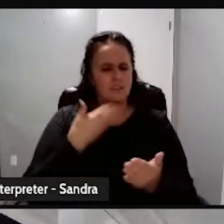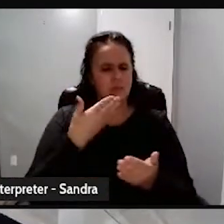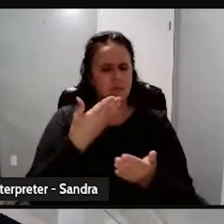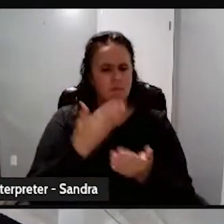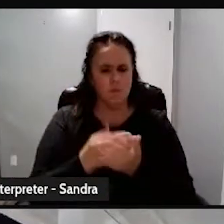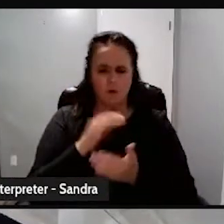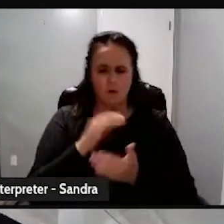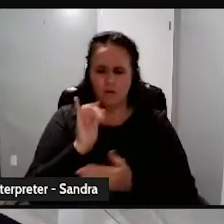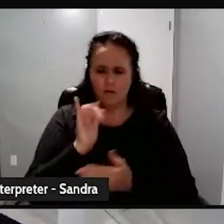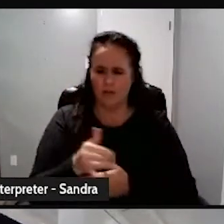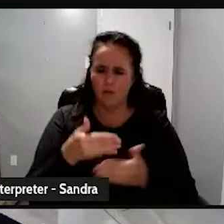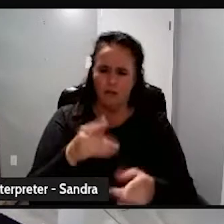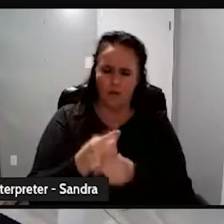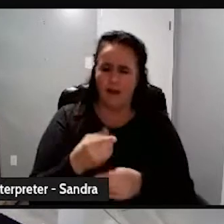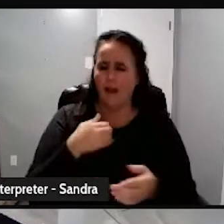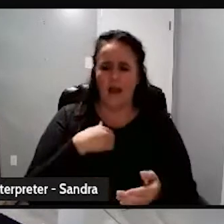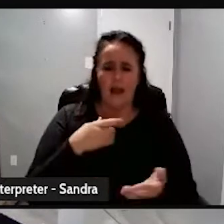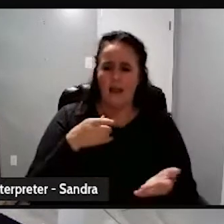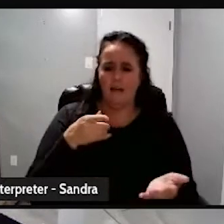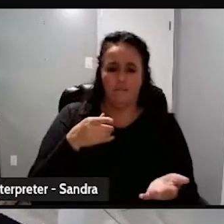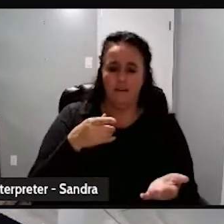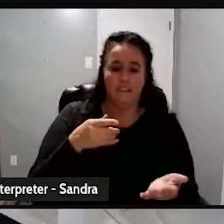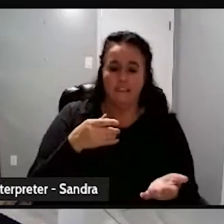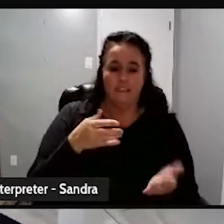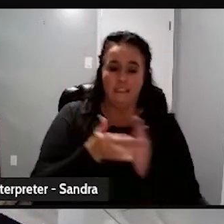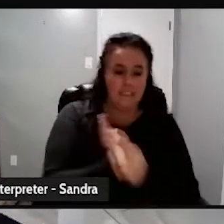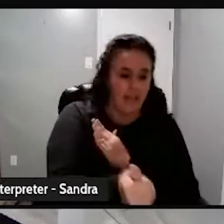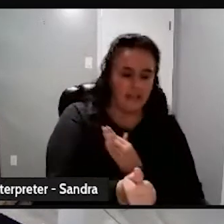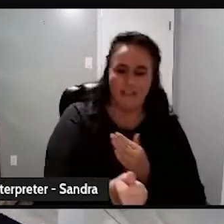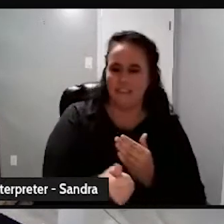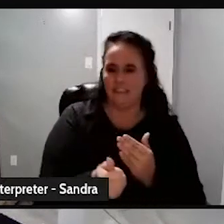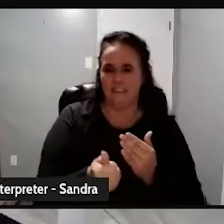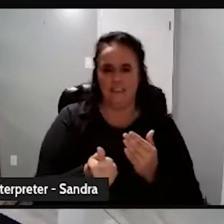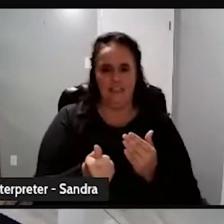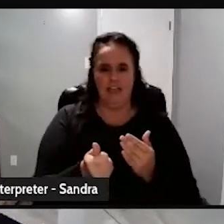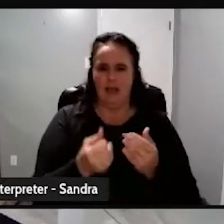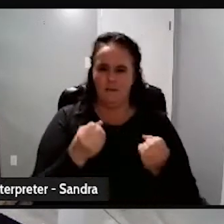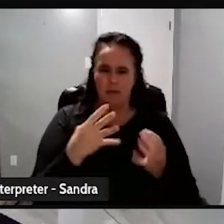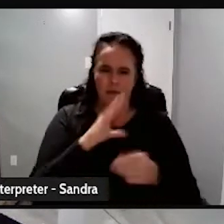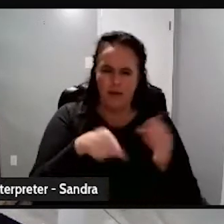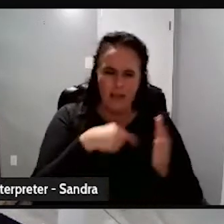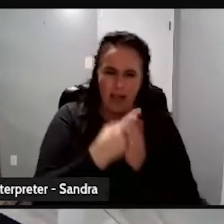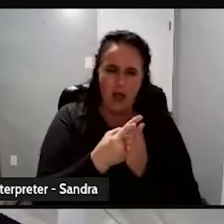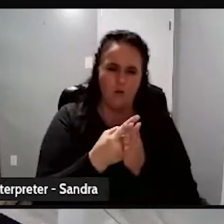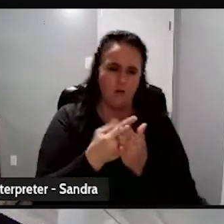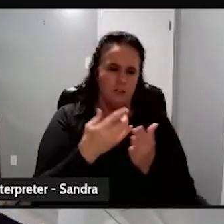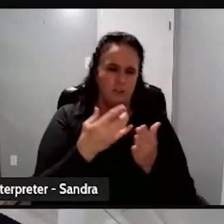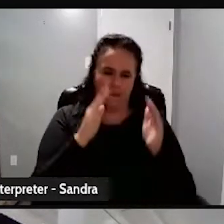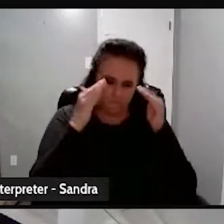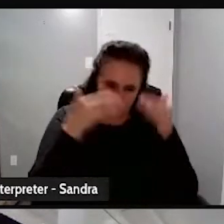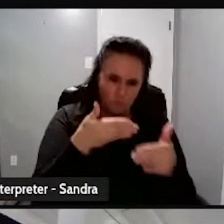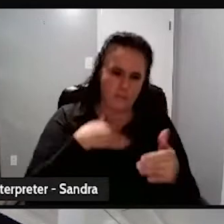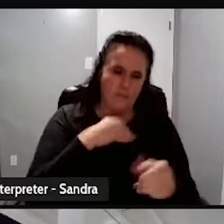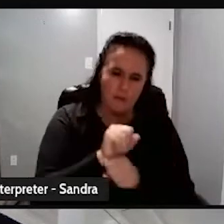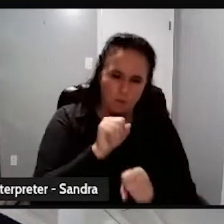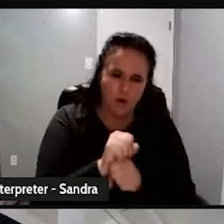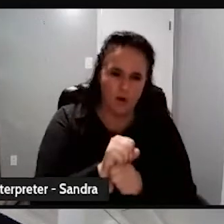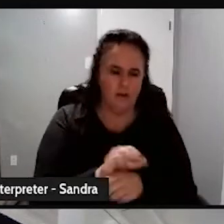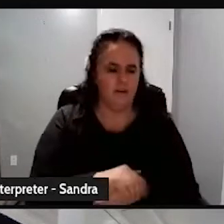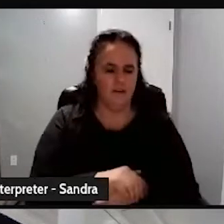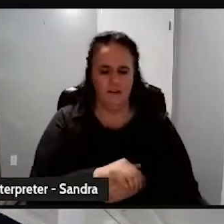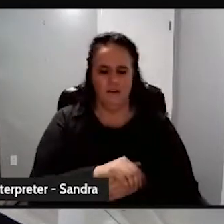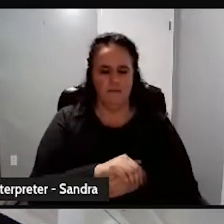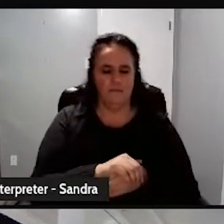and I have trained, and I have put thousands of hours into my practice over my lifetime. I'm completely